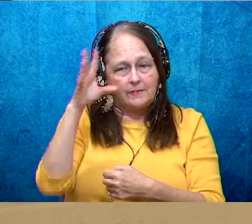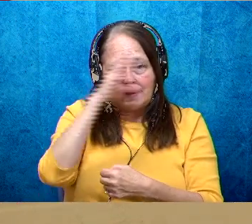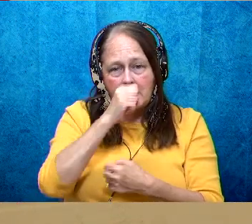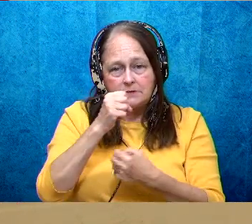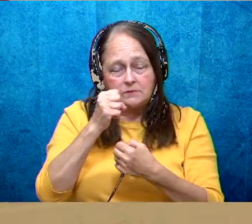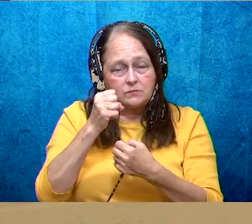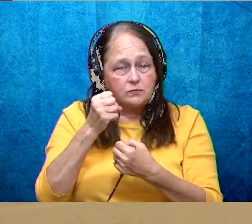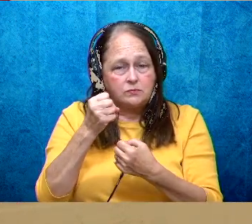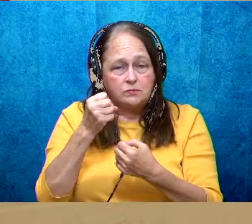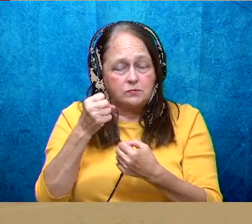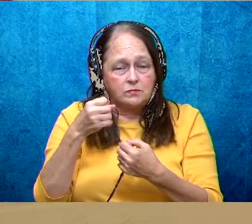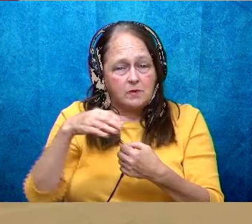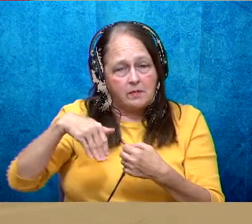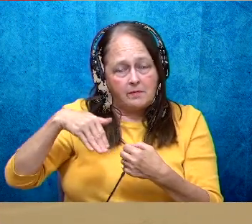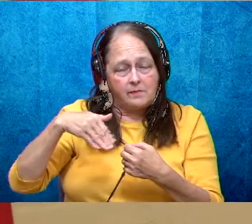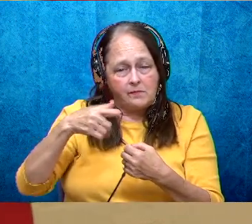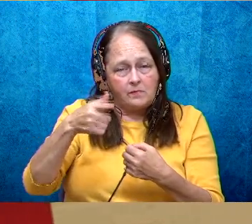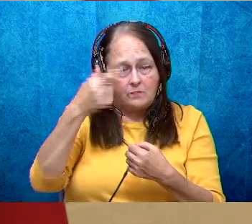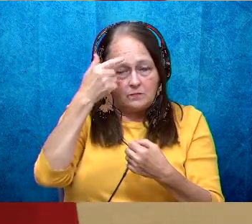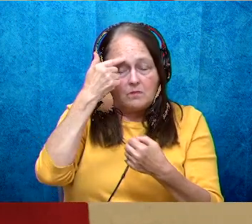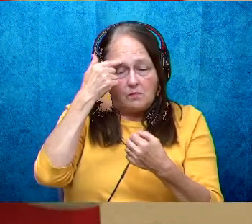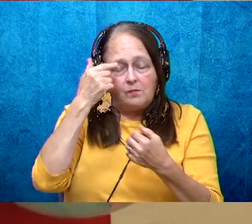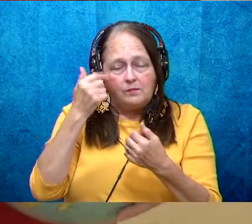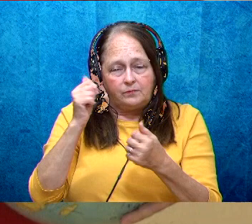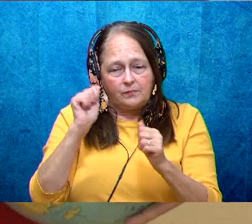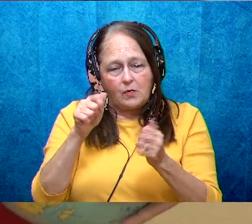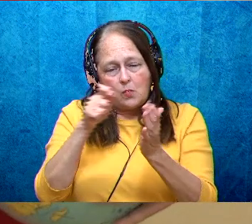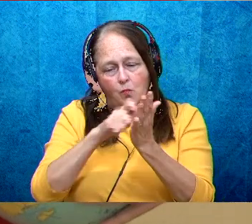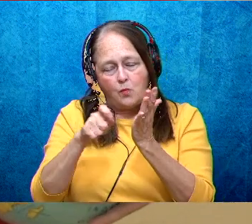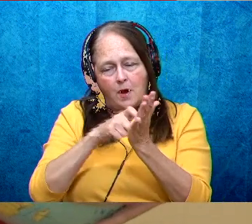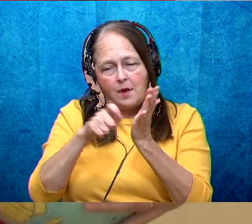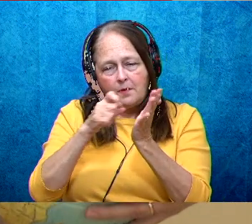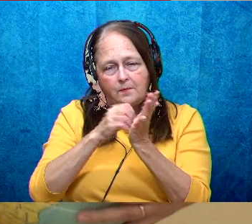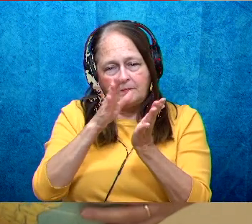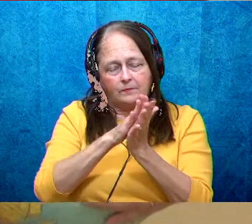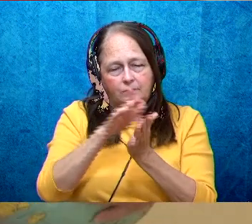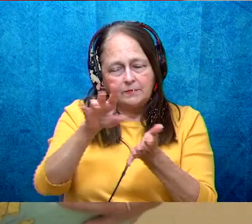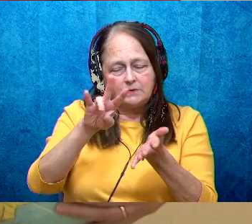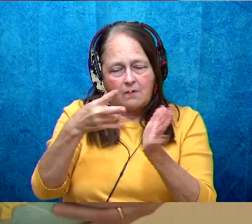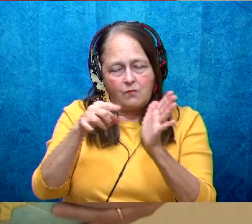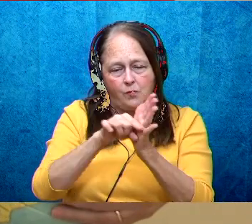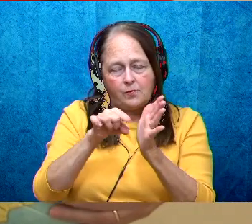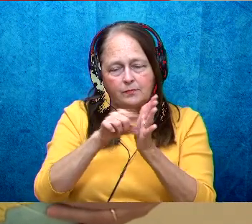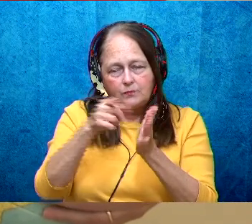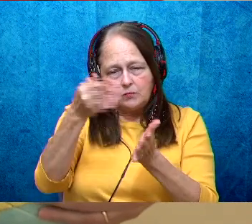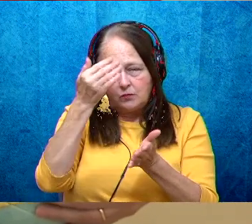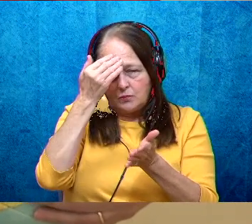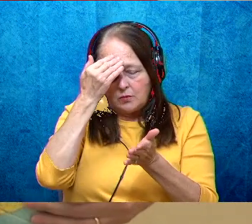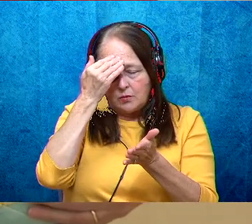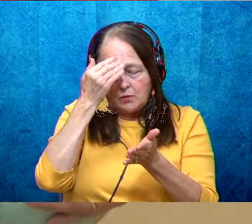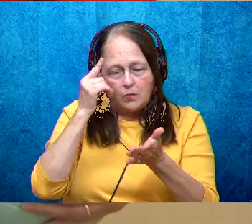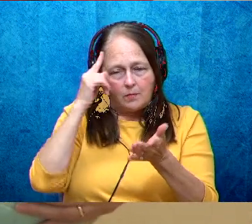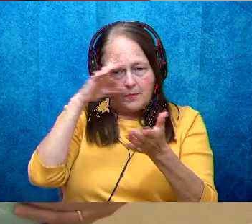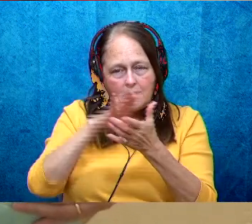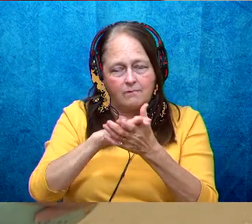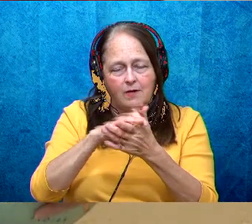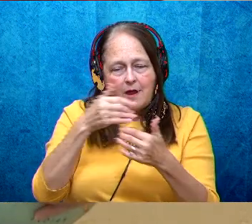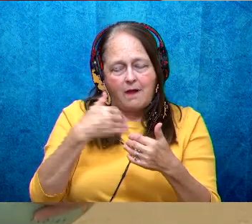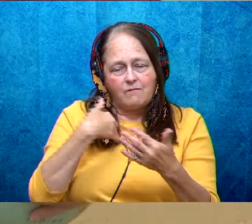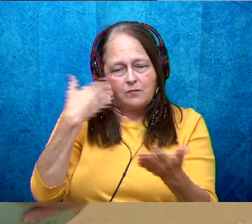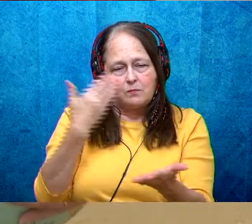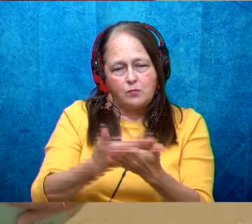yet? If you think you have, you know you have to write it down because you're 7th graders and you know that no one will believe you unless there's